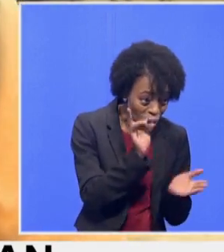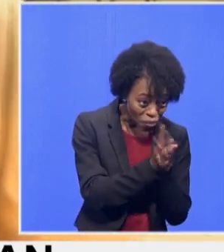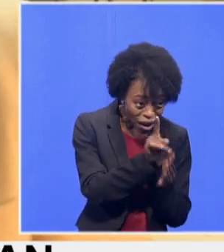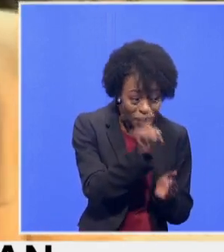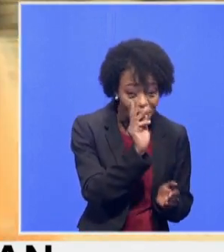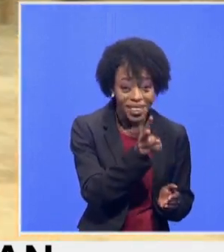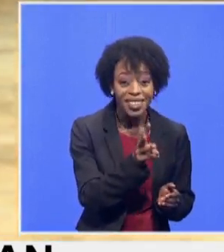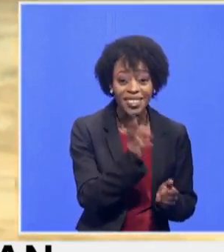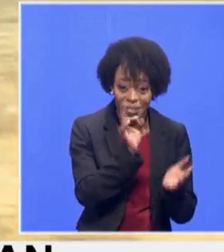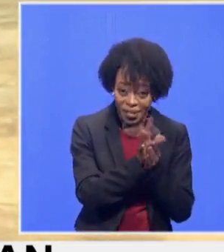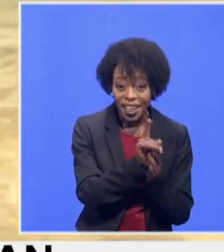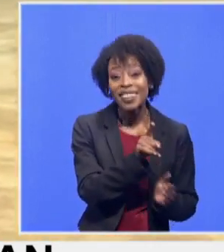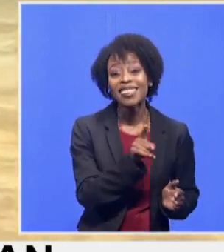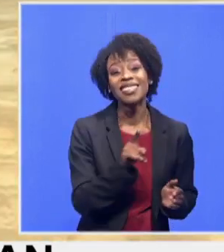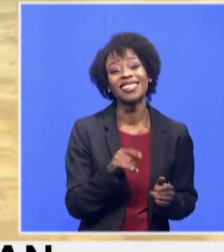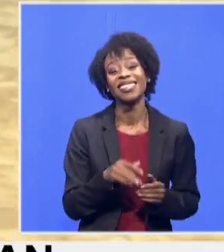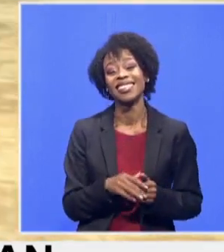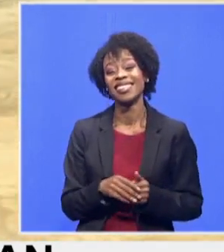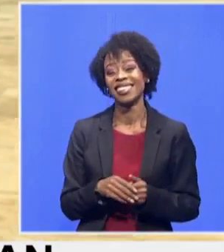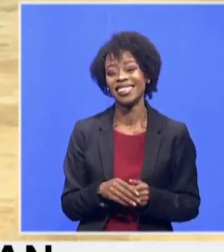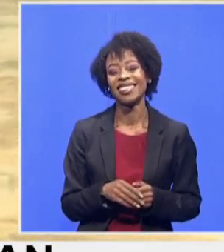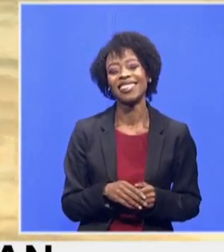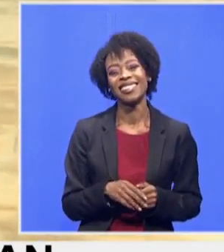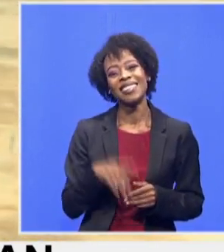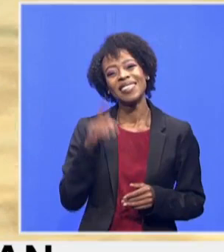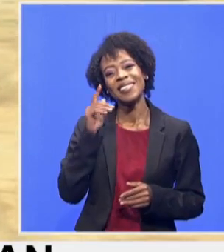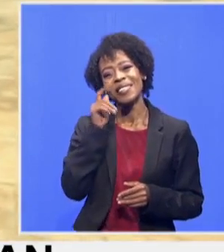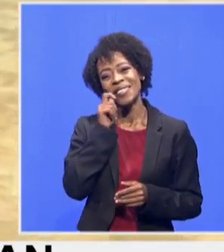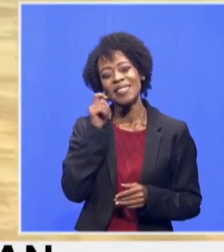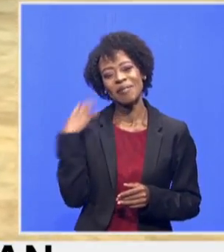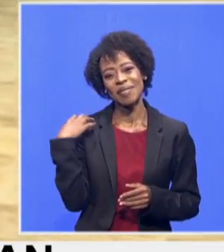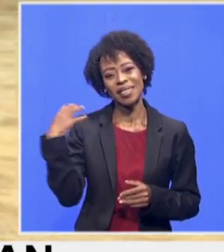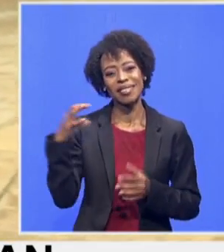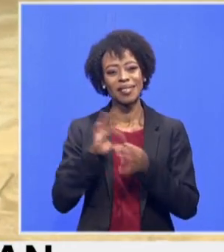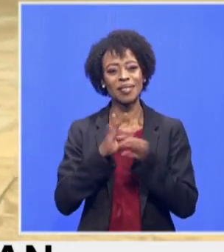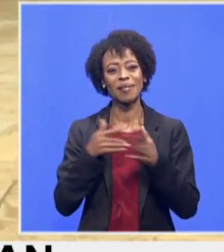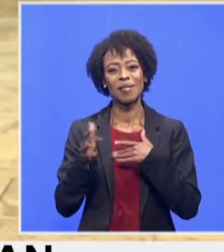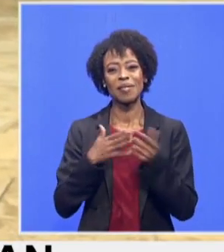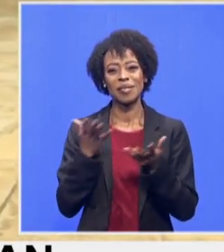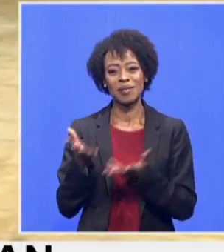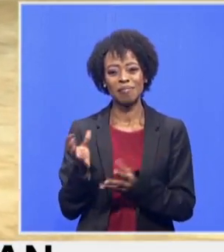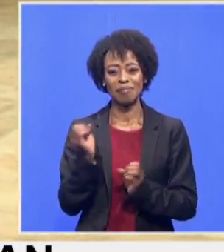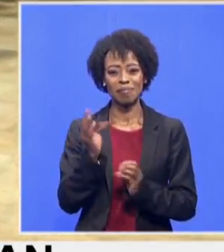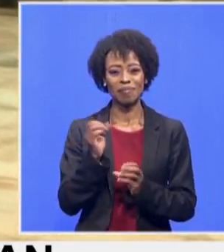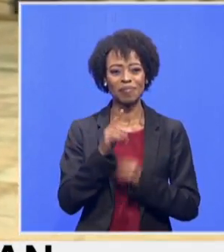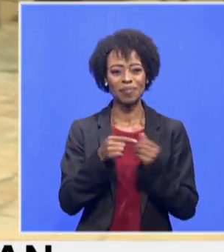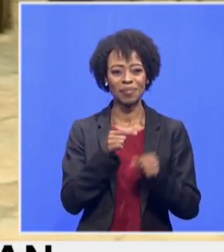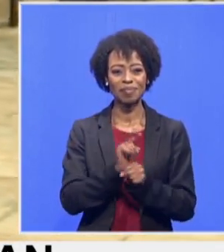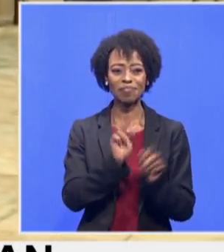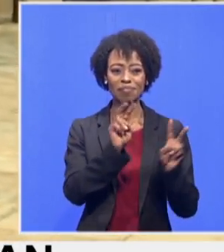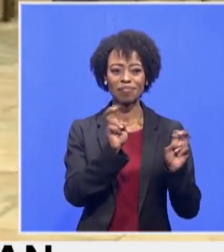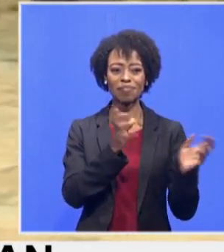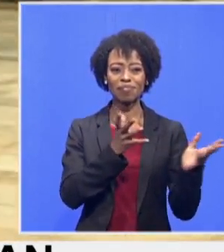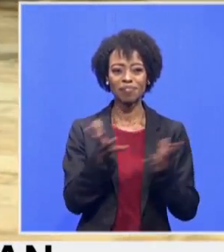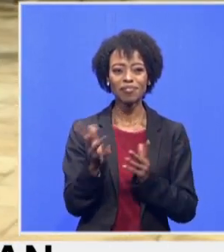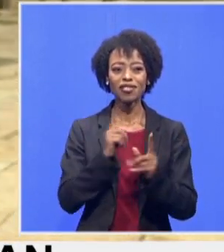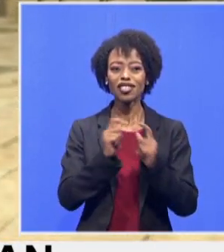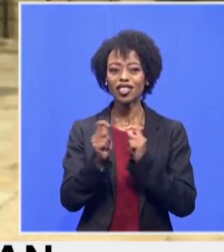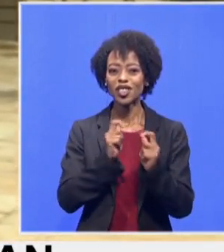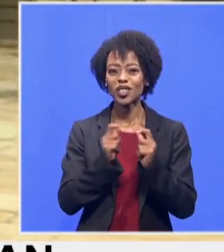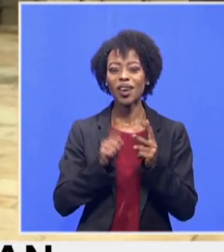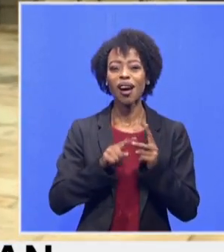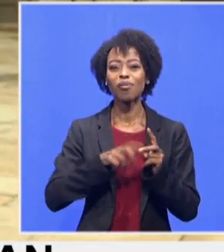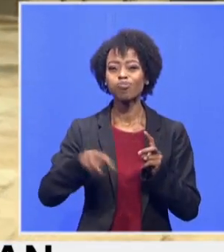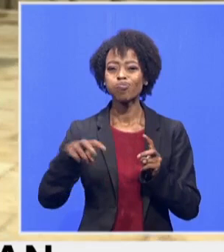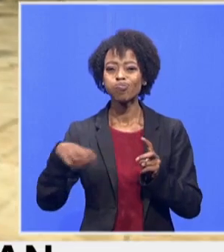chances. No, that is fine. Mr. Aaron Motsoaledi, the Minister of Home Affairs, speaking about those issues of trade, issues of